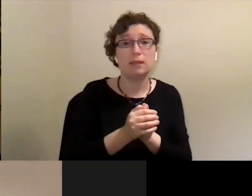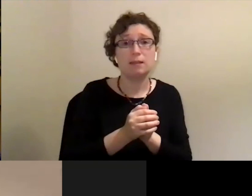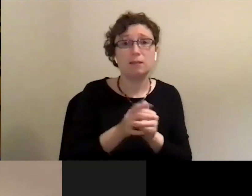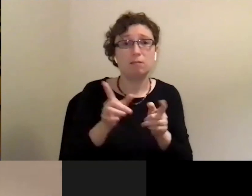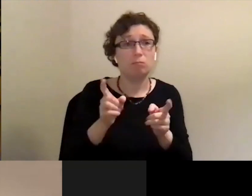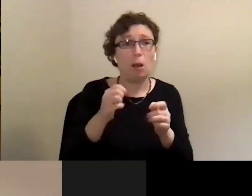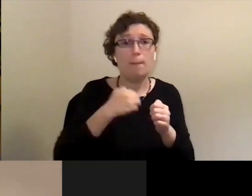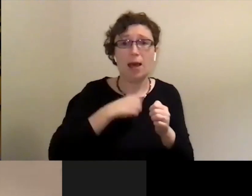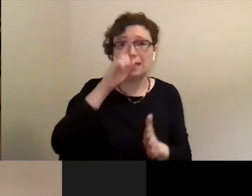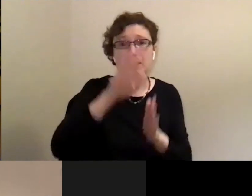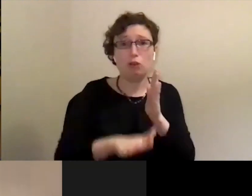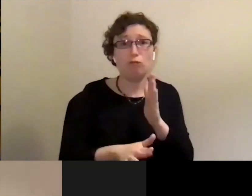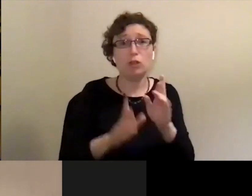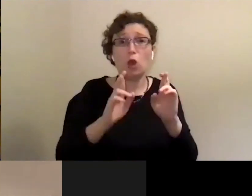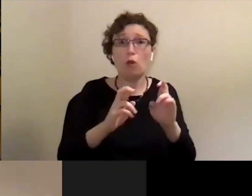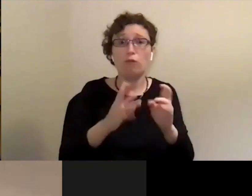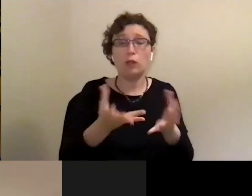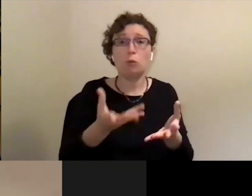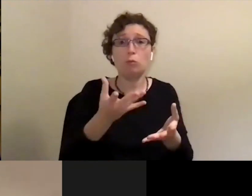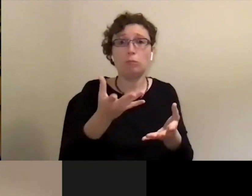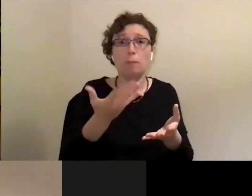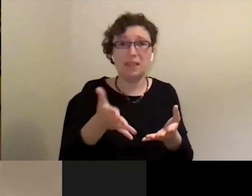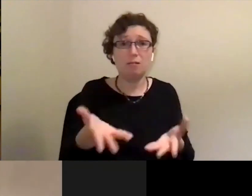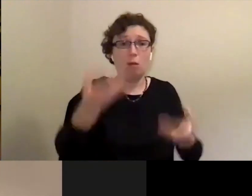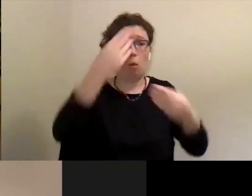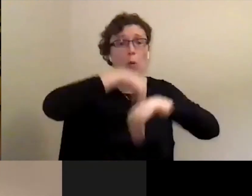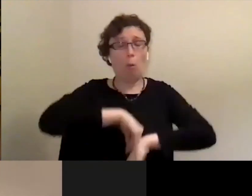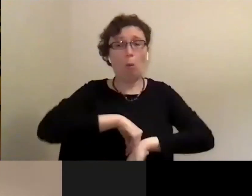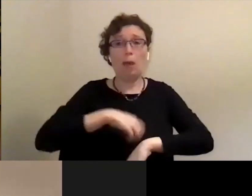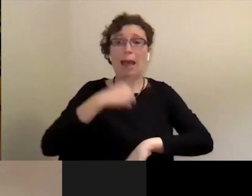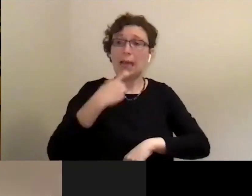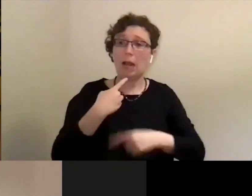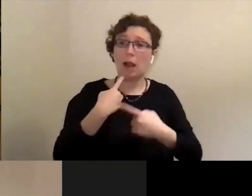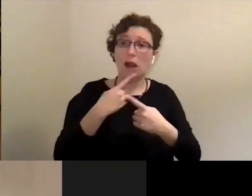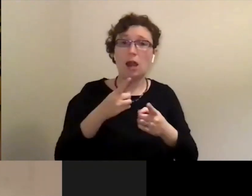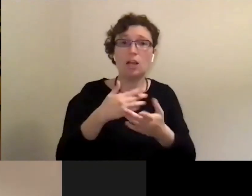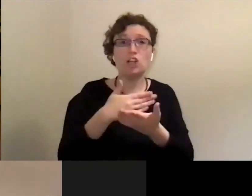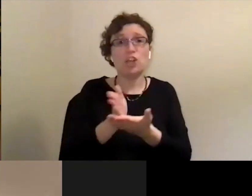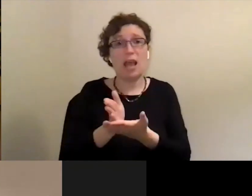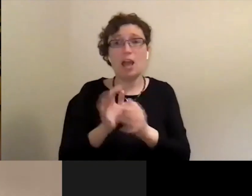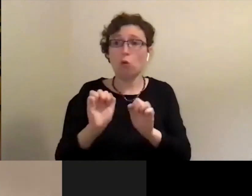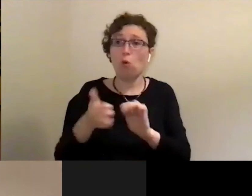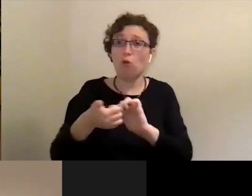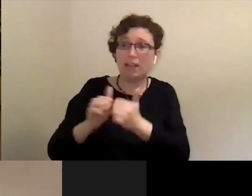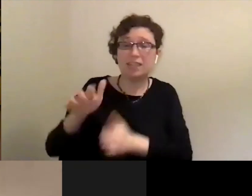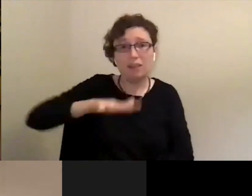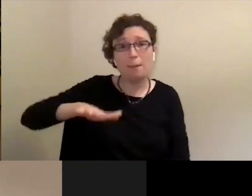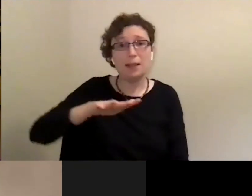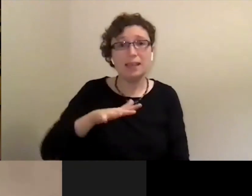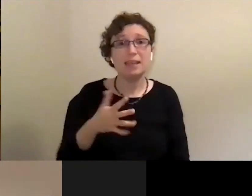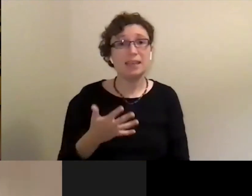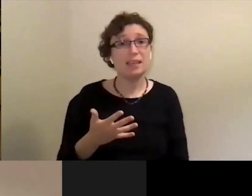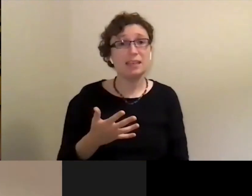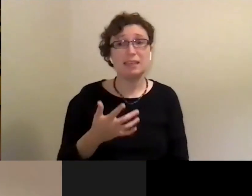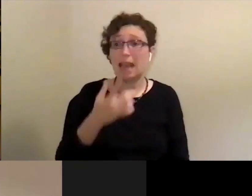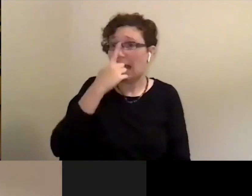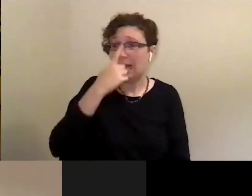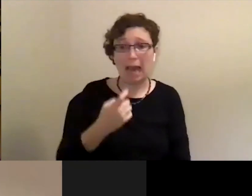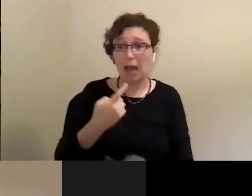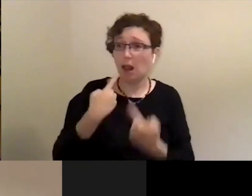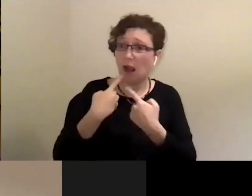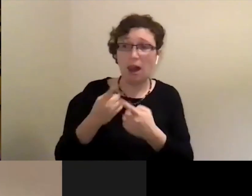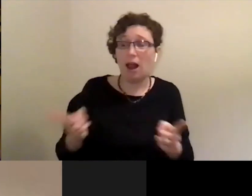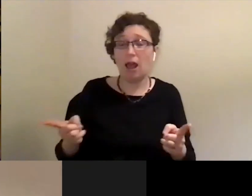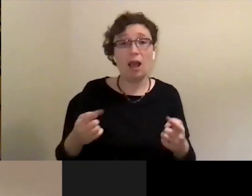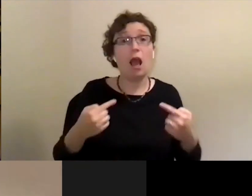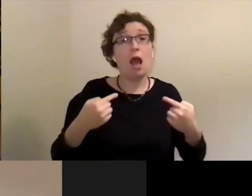something away, share it with your friends and families. Feel free to share my experiences because I'm speaking about them